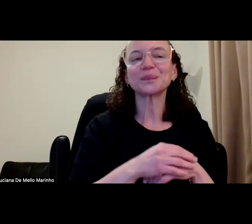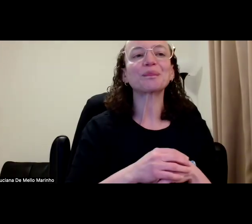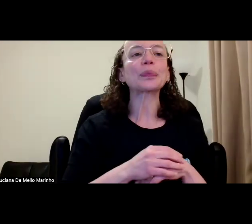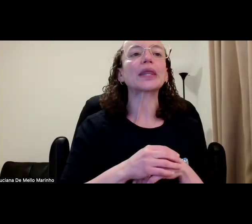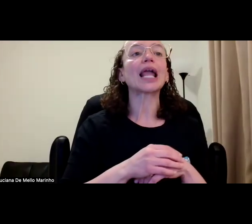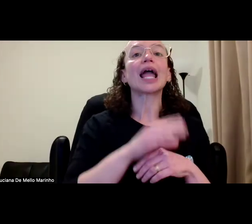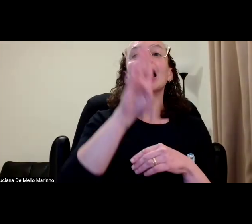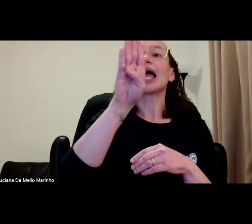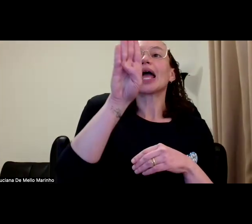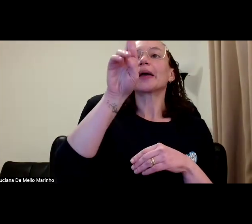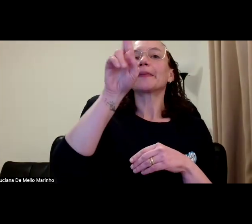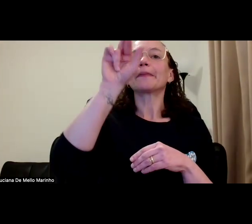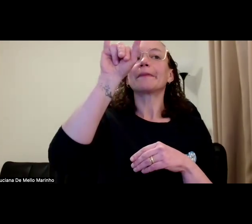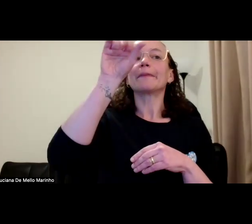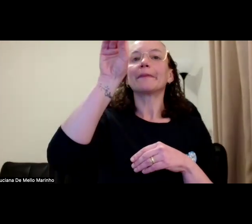You see those 2 signs for crown.